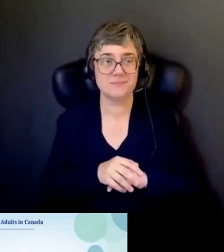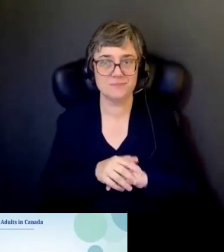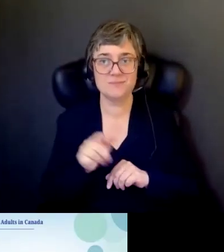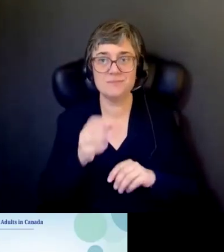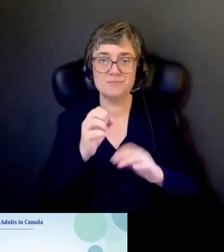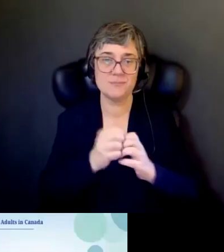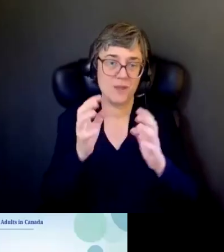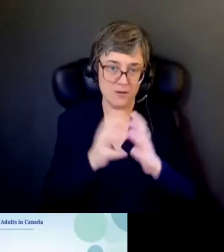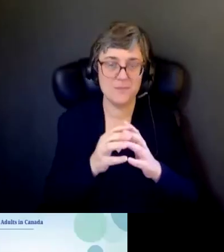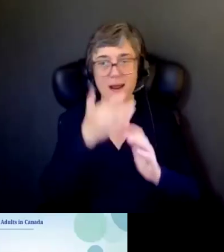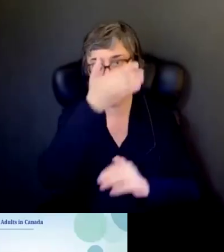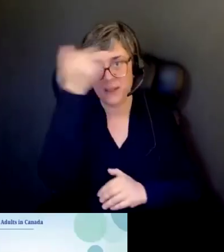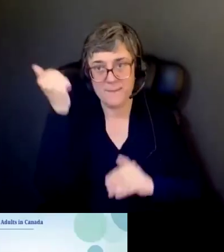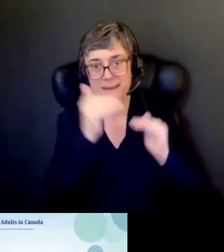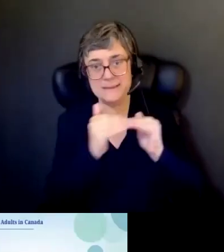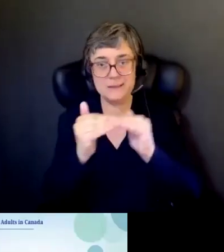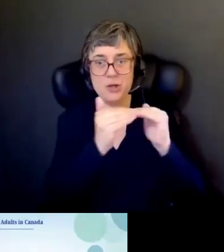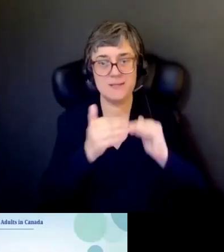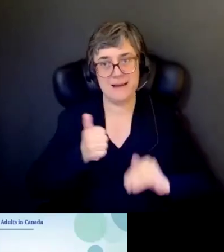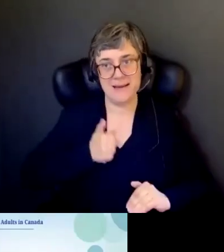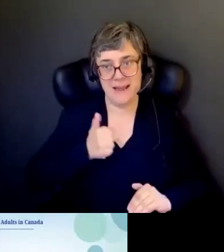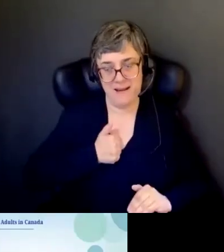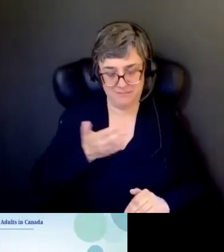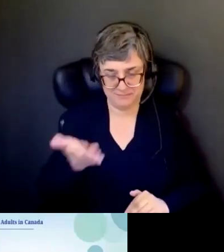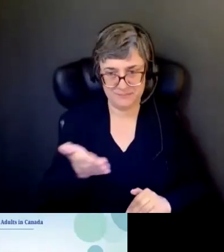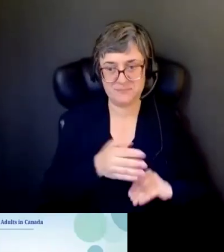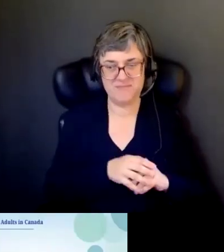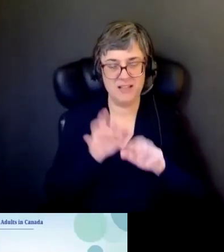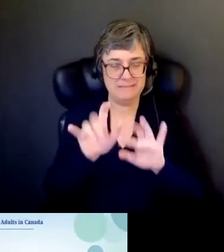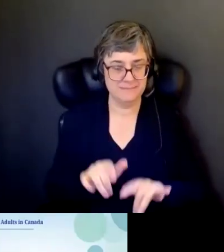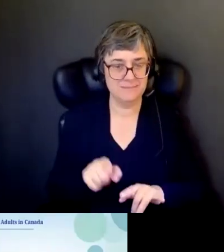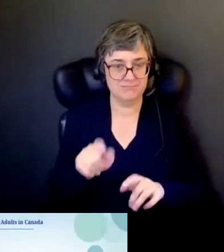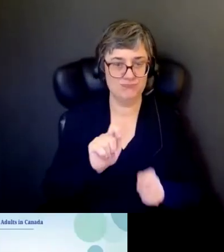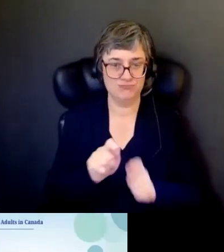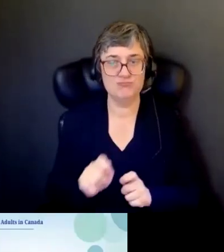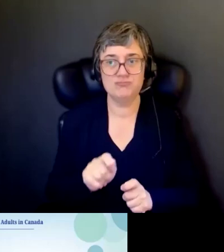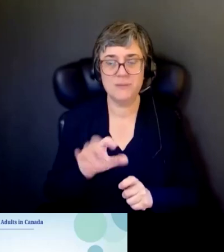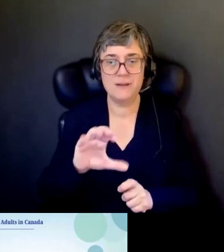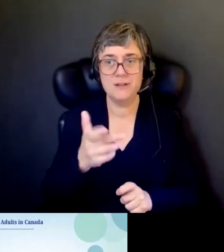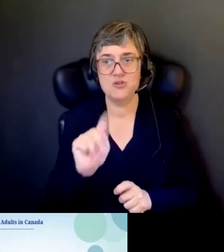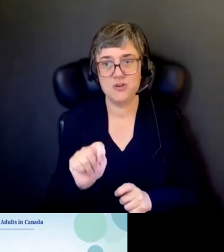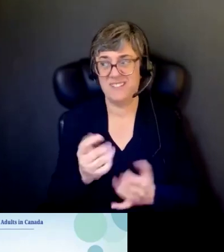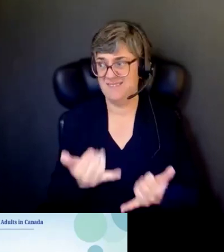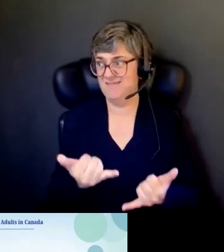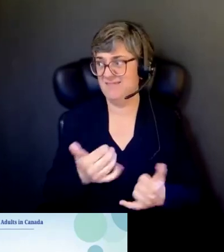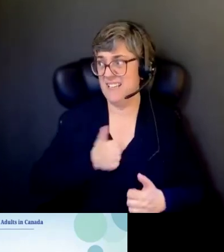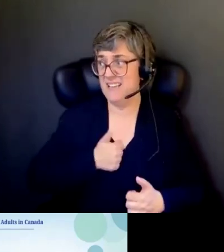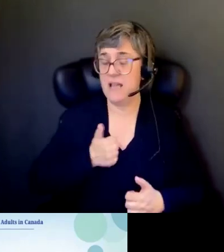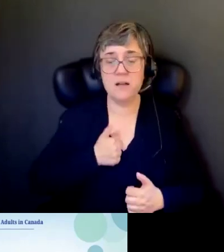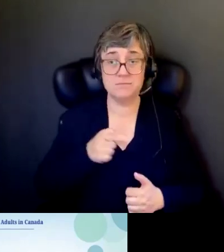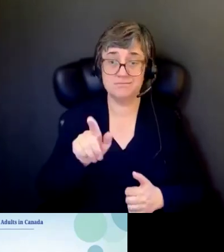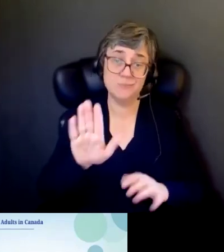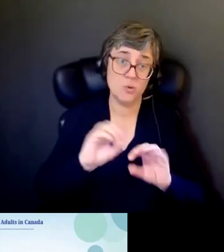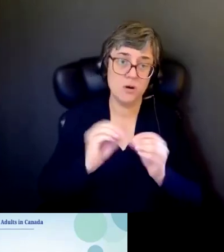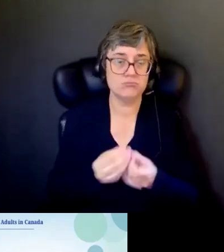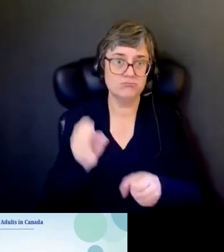Justice Canada. As you've heard today, there's a lot of work being done by Dementia Justice Canada, including, but not